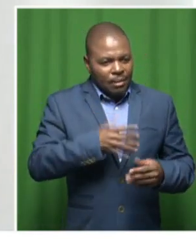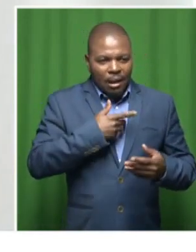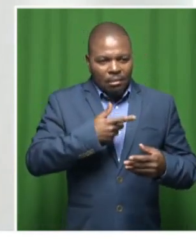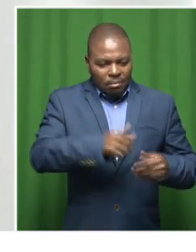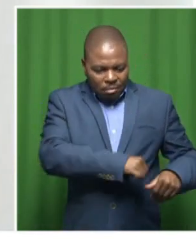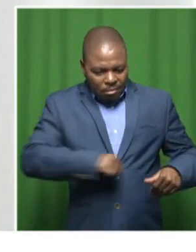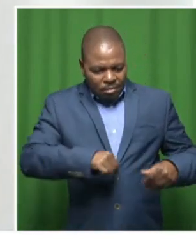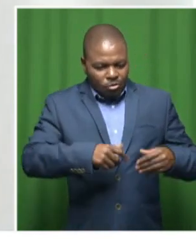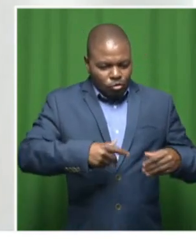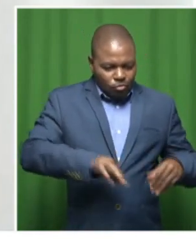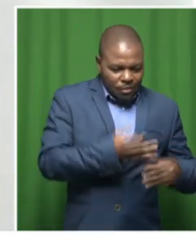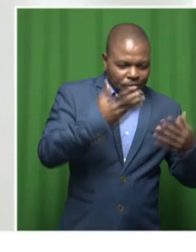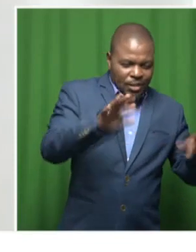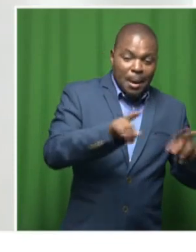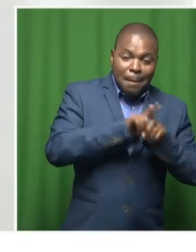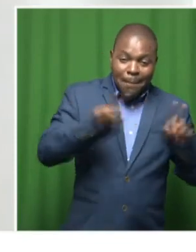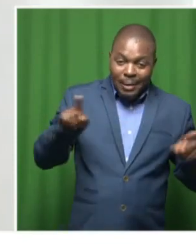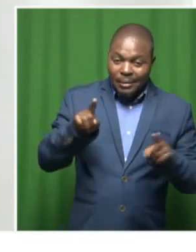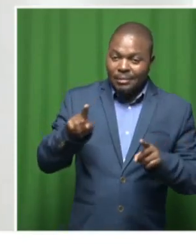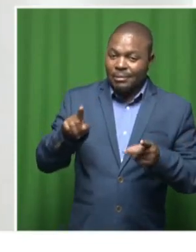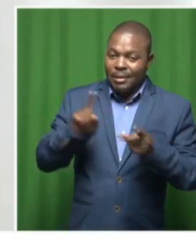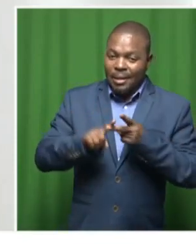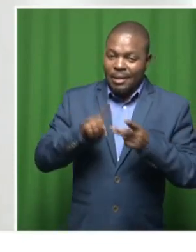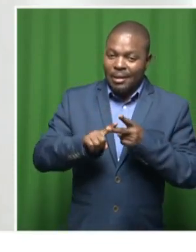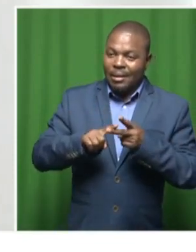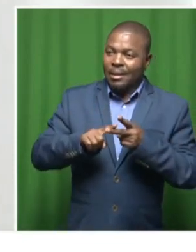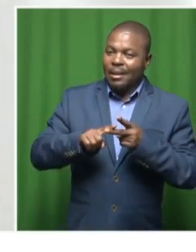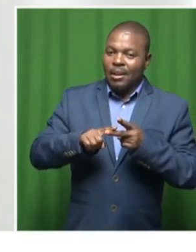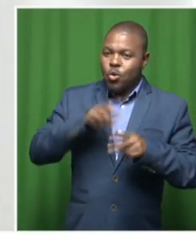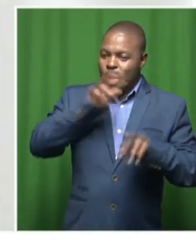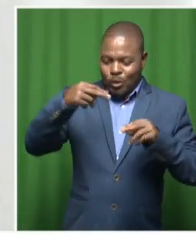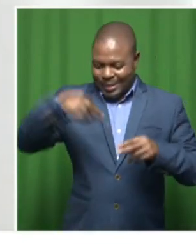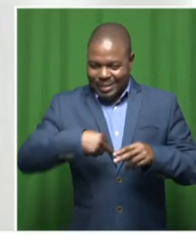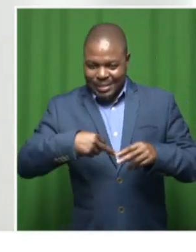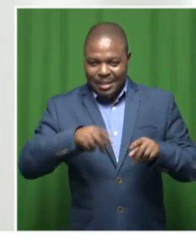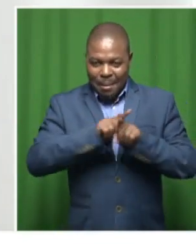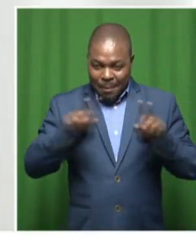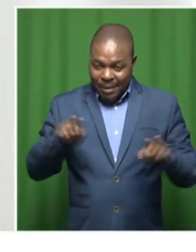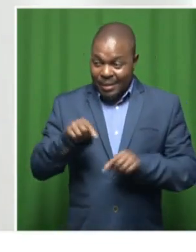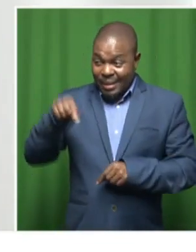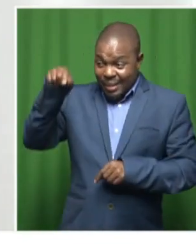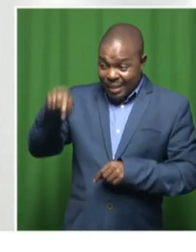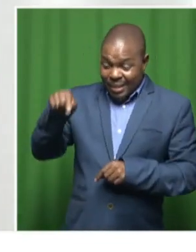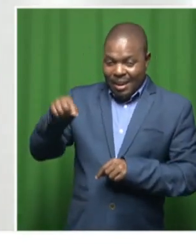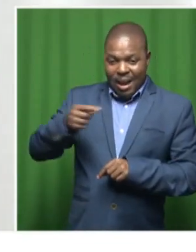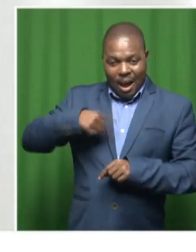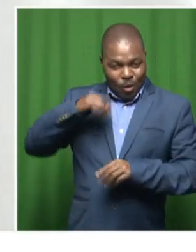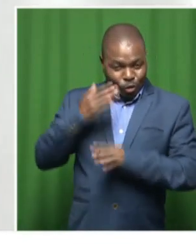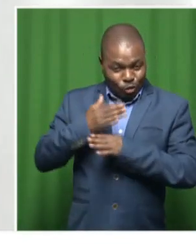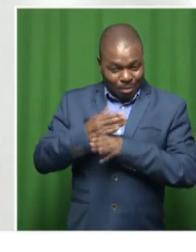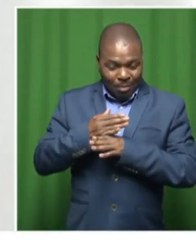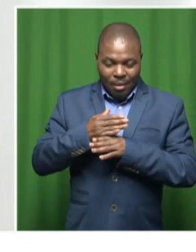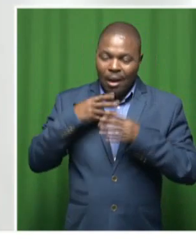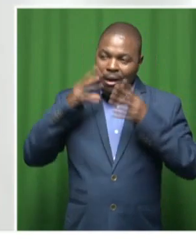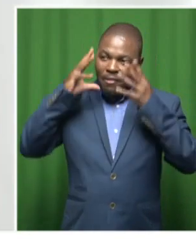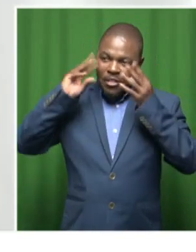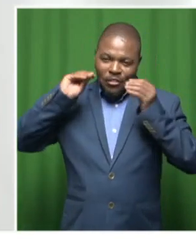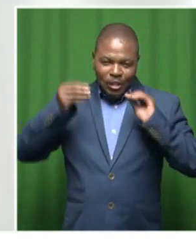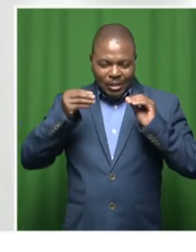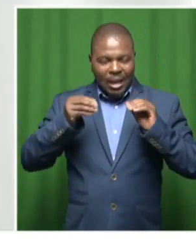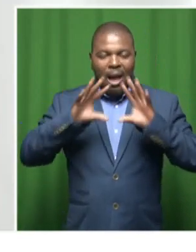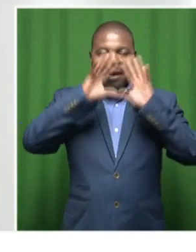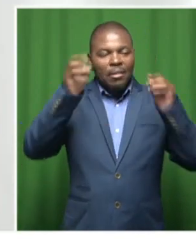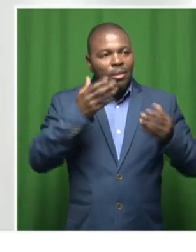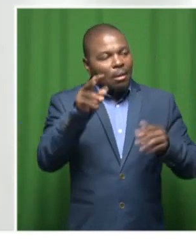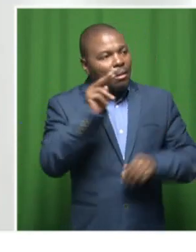done. If you're doing neurosurgery, it's in the brain and it's all stitched up and it's all done, right? Maybe very complex, but with plastic surgery, everything is there. So